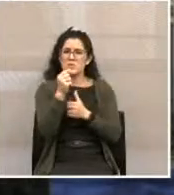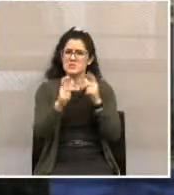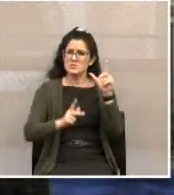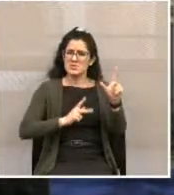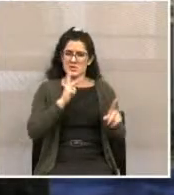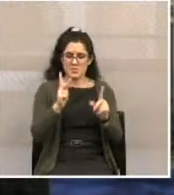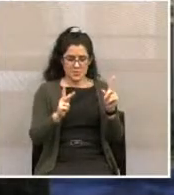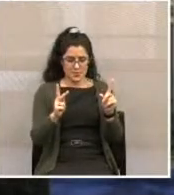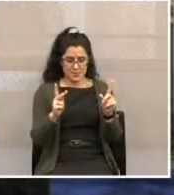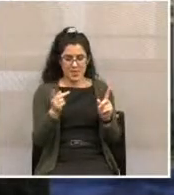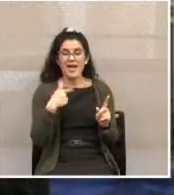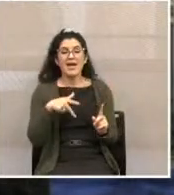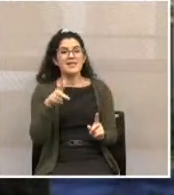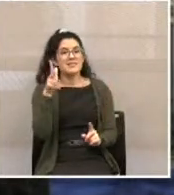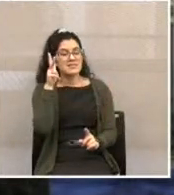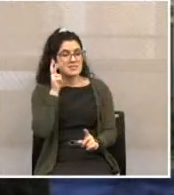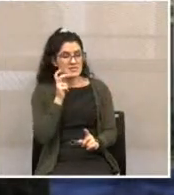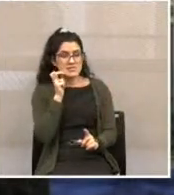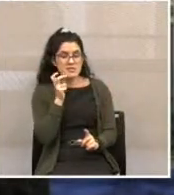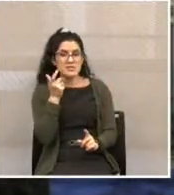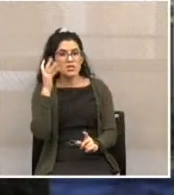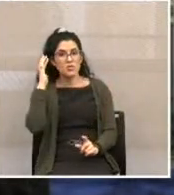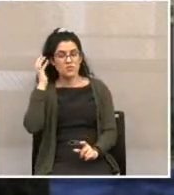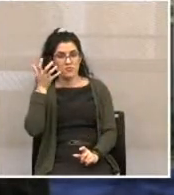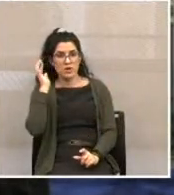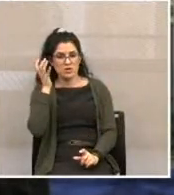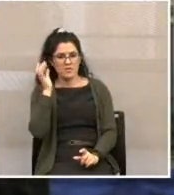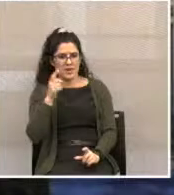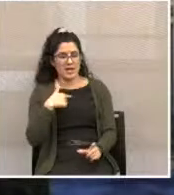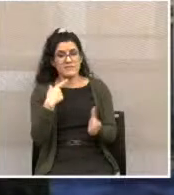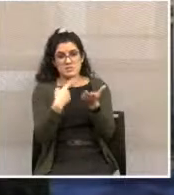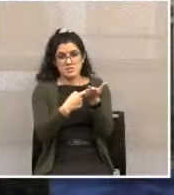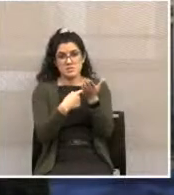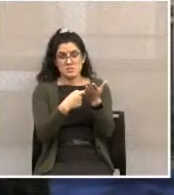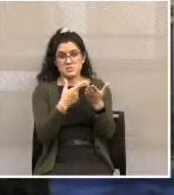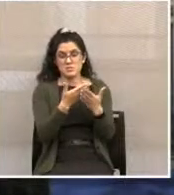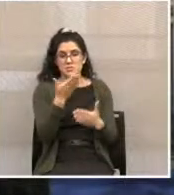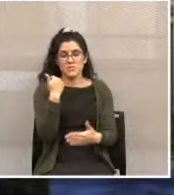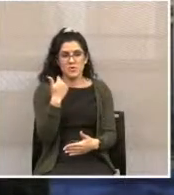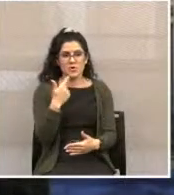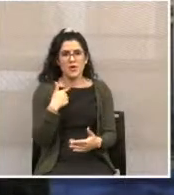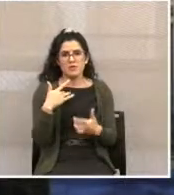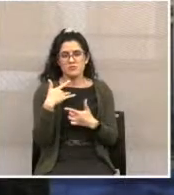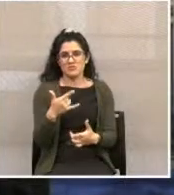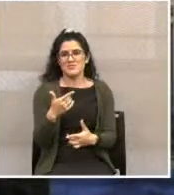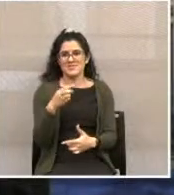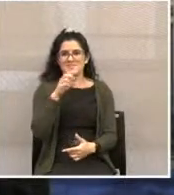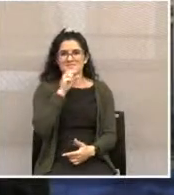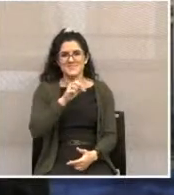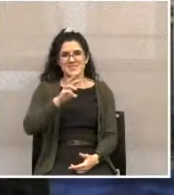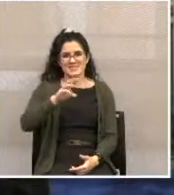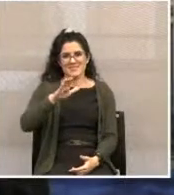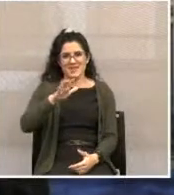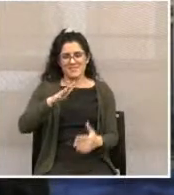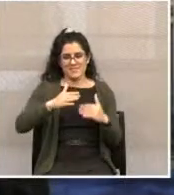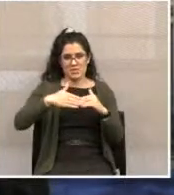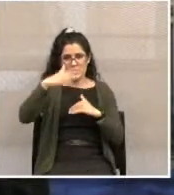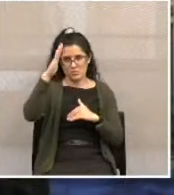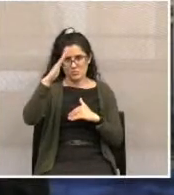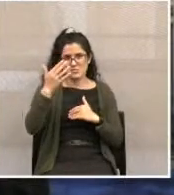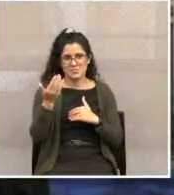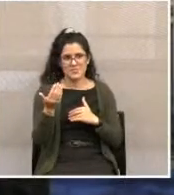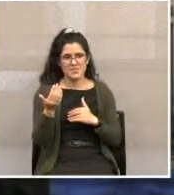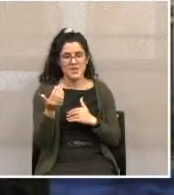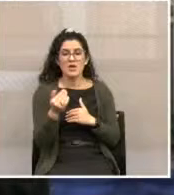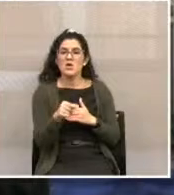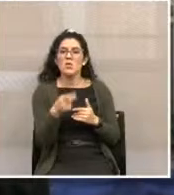the listeners to some of the radio stations that have been mentioned here are usually 65 years and older. What